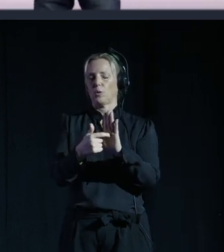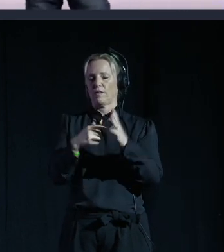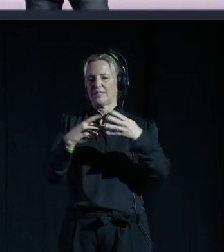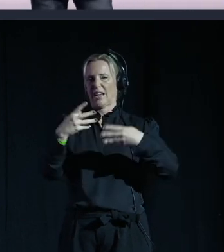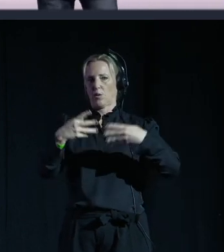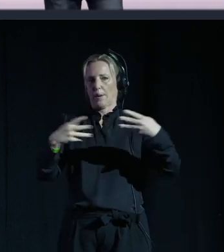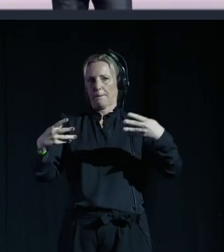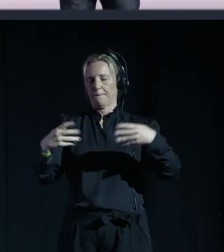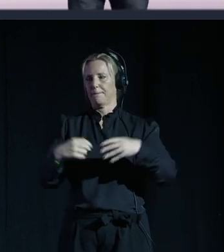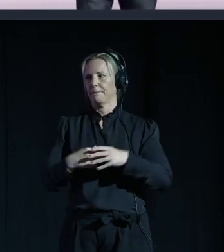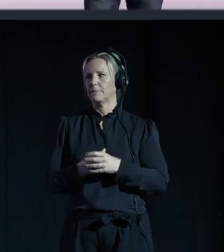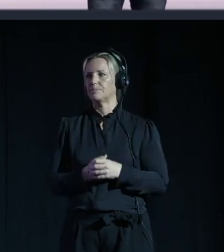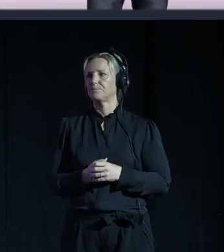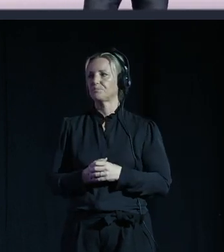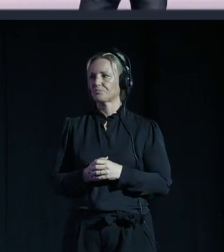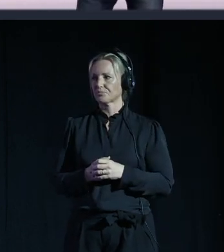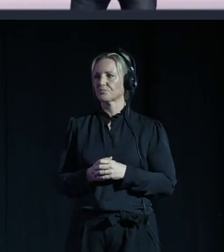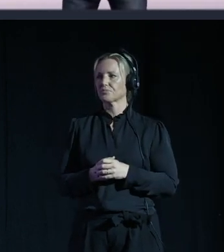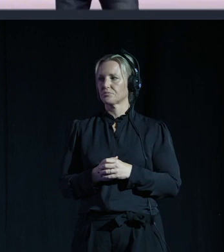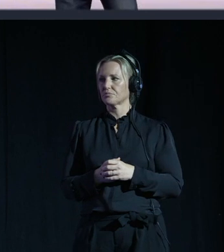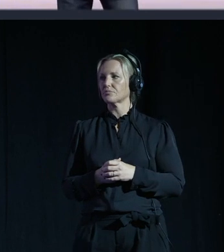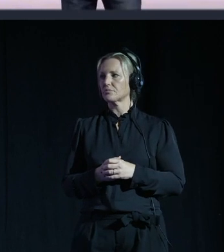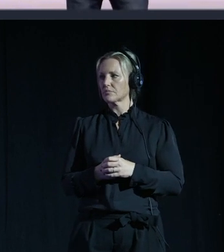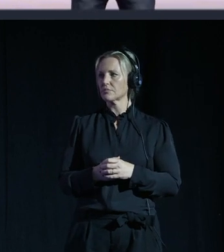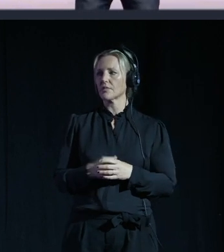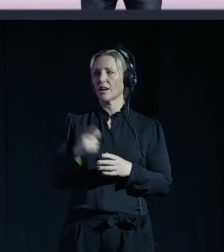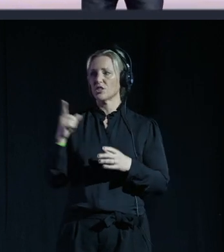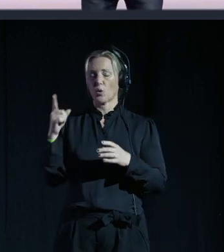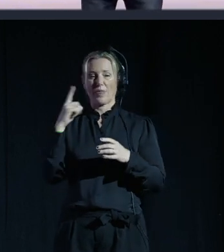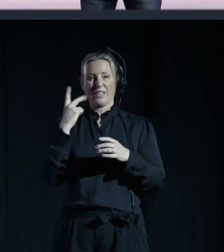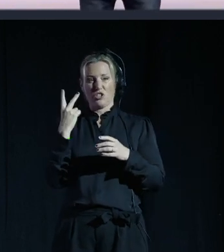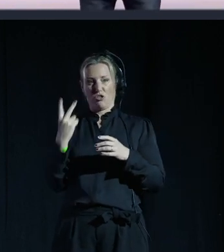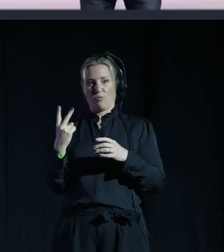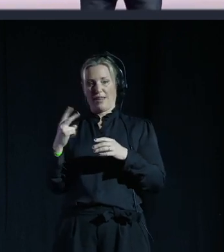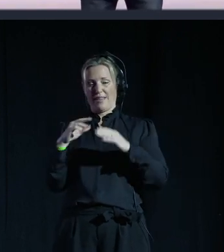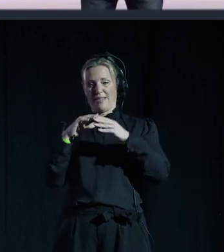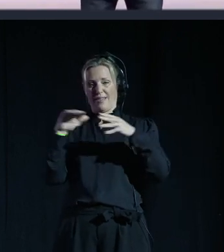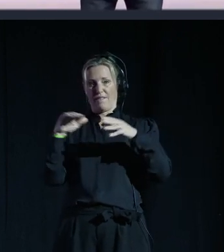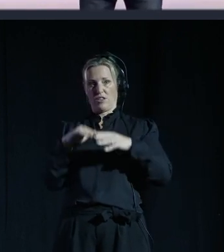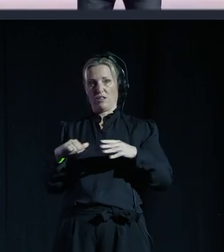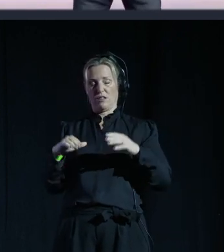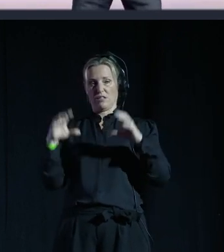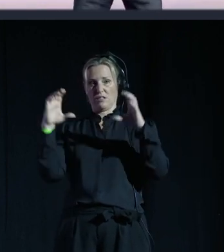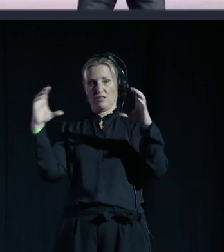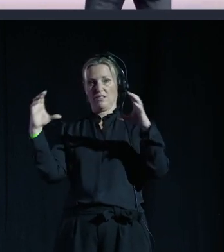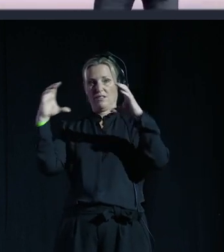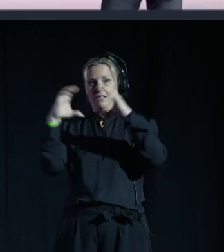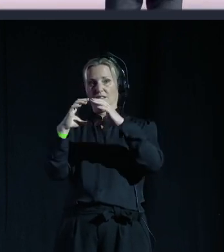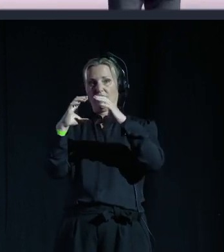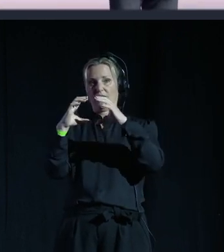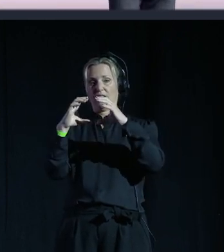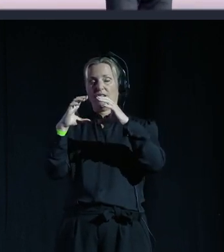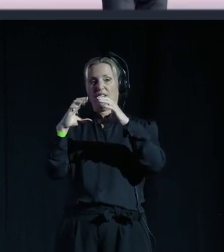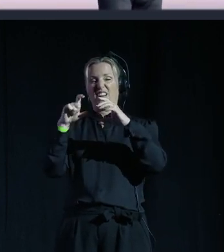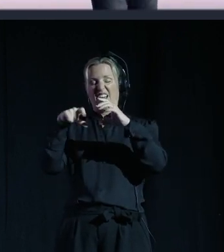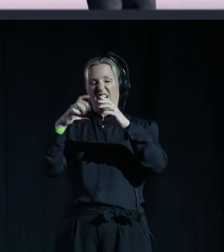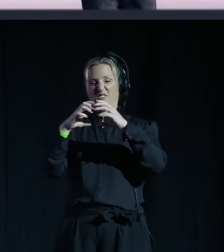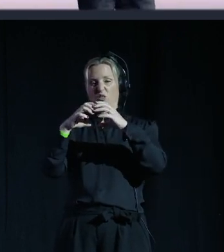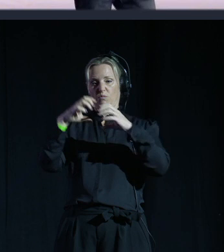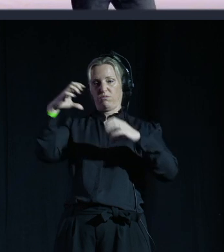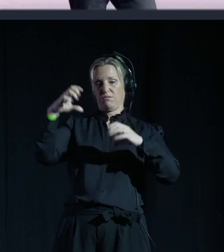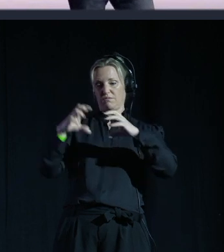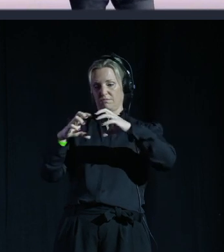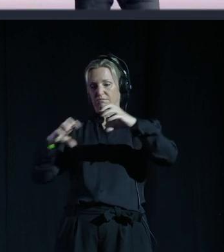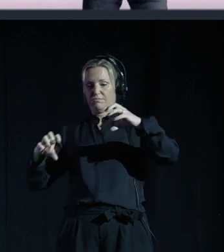now seen is that it really takes putting all these three levels of complexity, taking them apart, understanding them, and making sure that